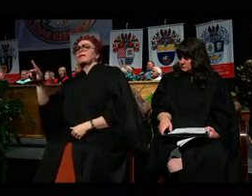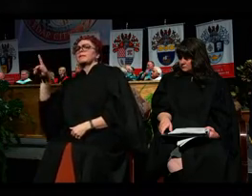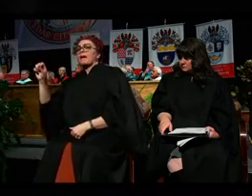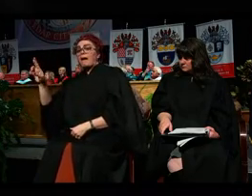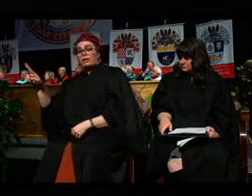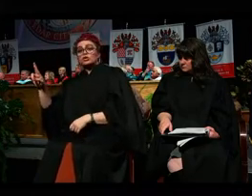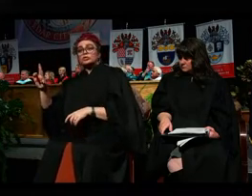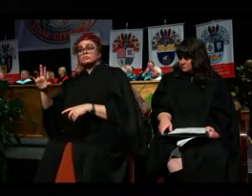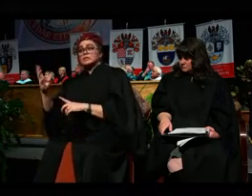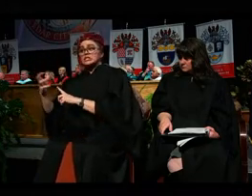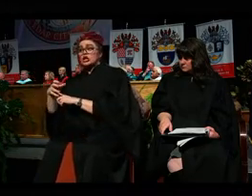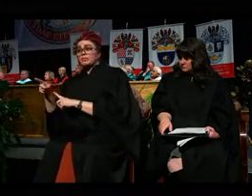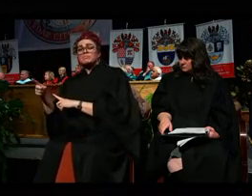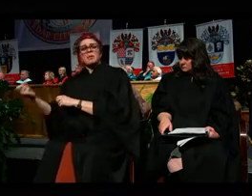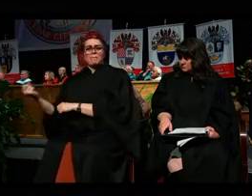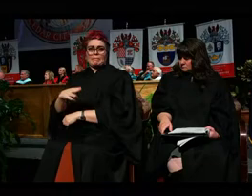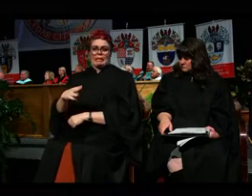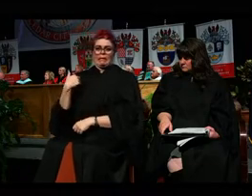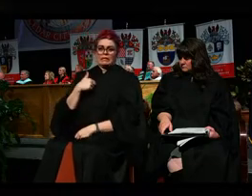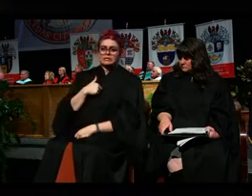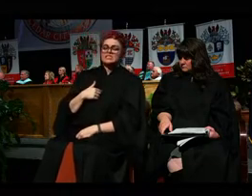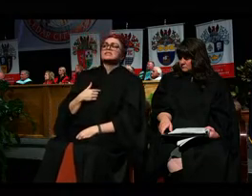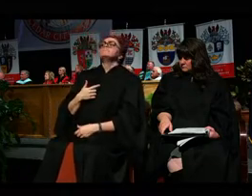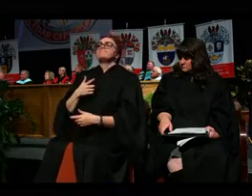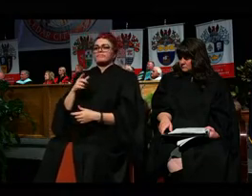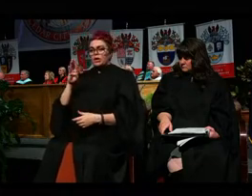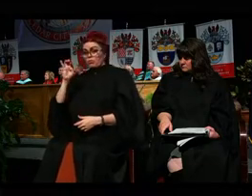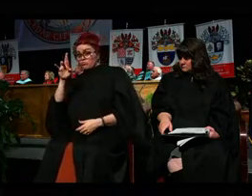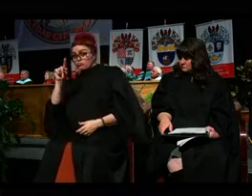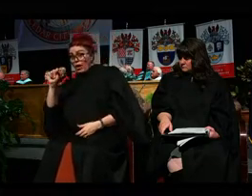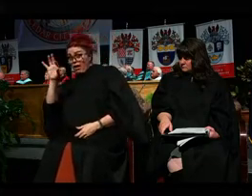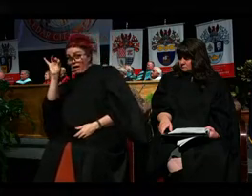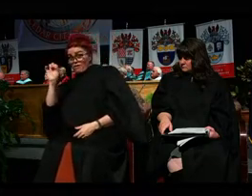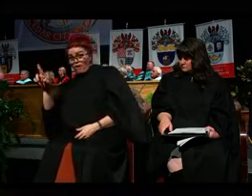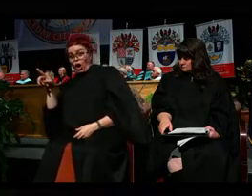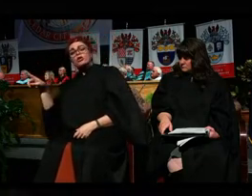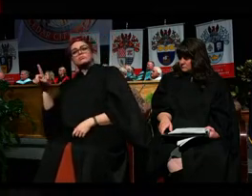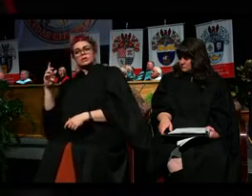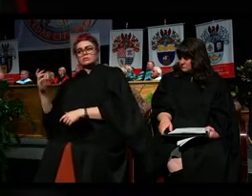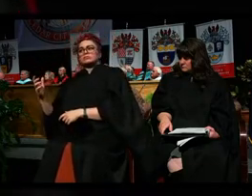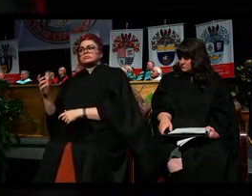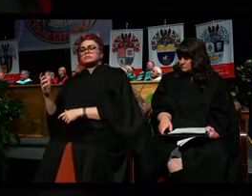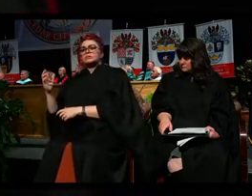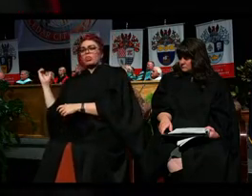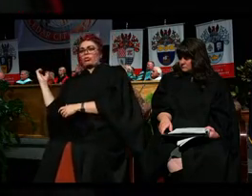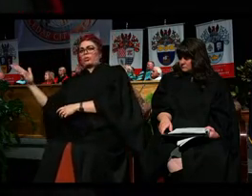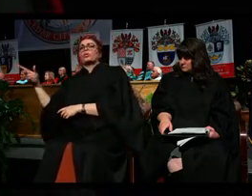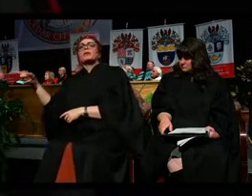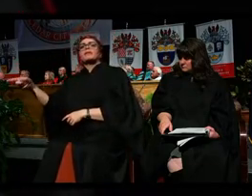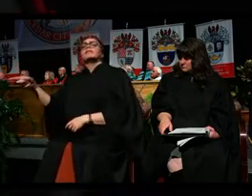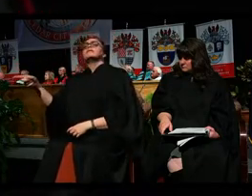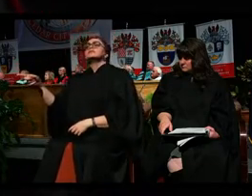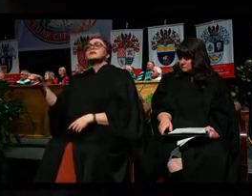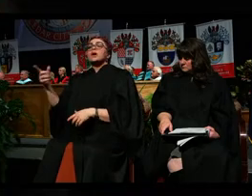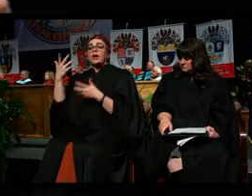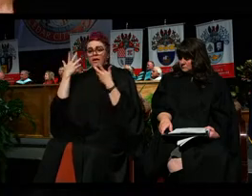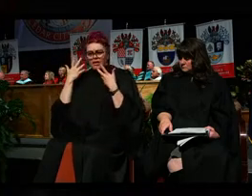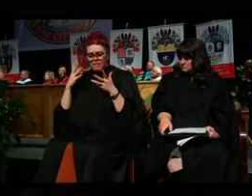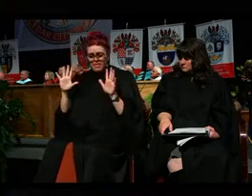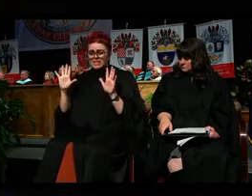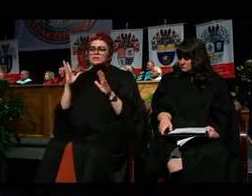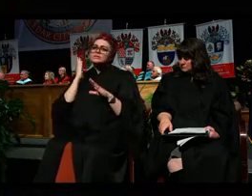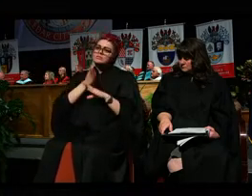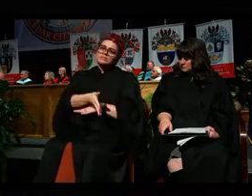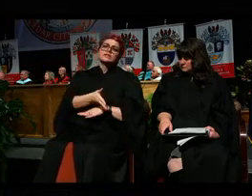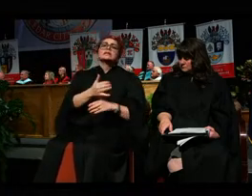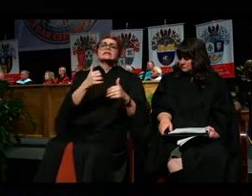and got beat. And Brett Favre was the quarterback. And I went and walked up to Brett Favre after the game. And I just was interested because I